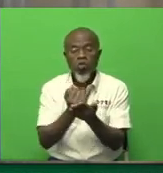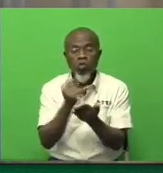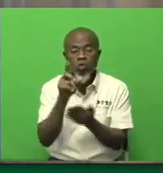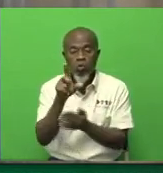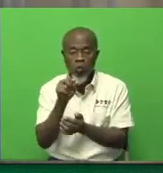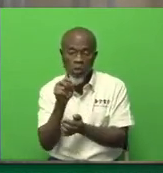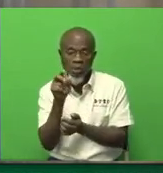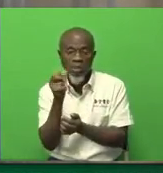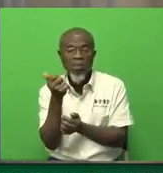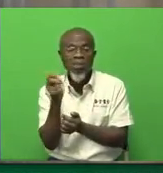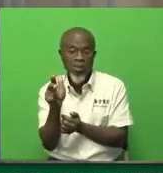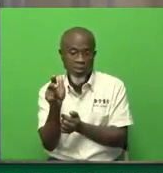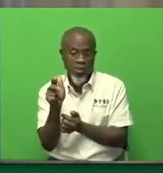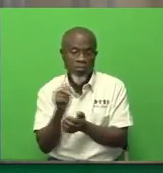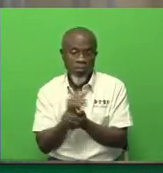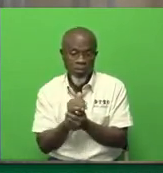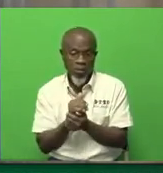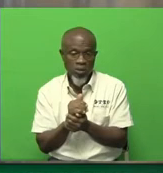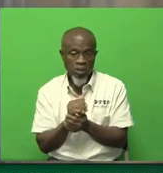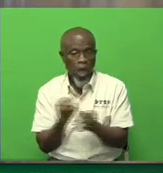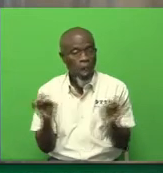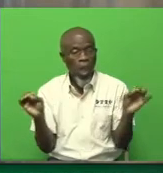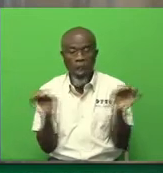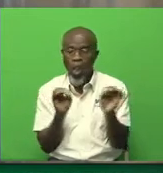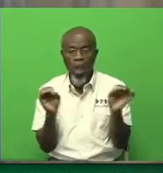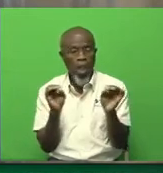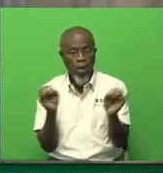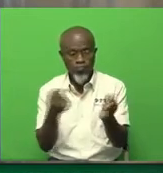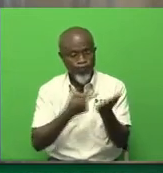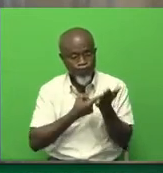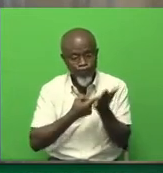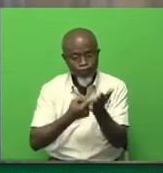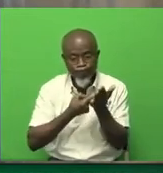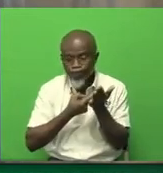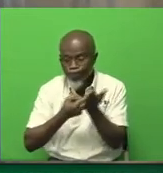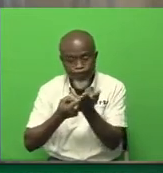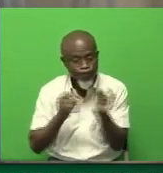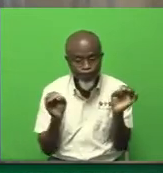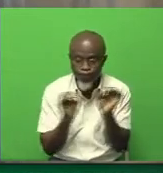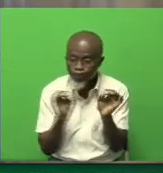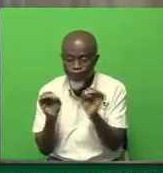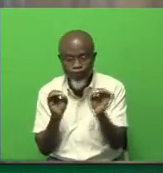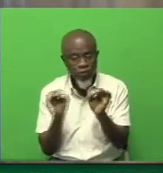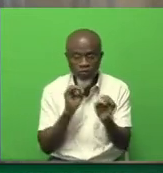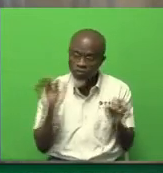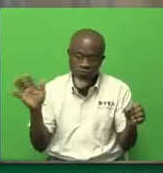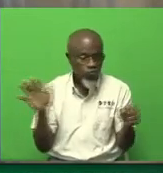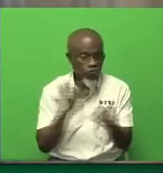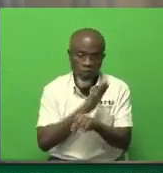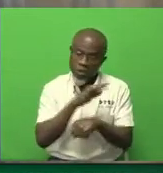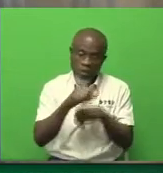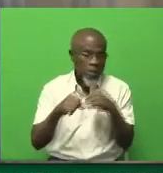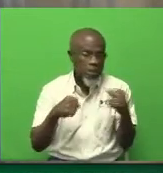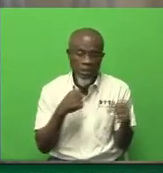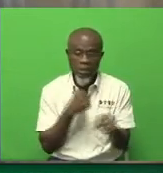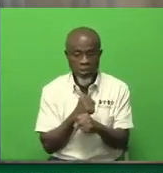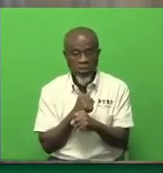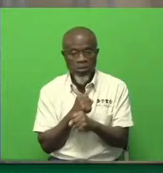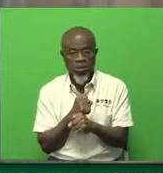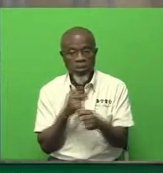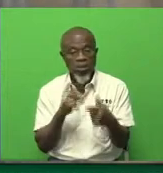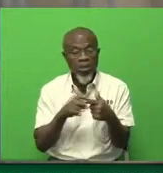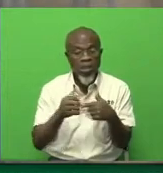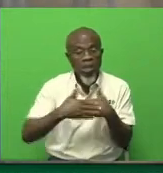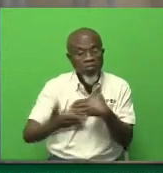Parliament there was no debate on the bill for the entire session thereafter in the